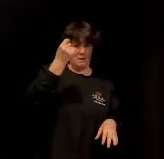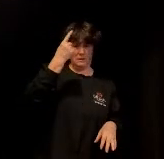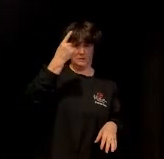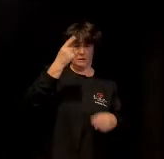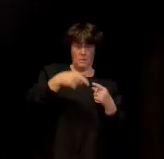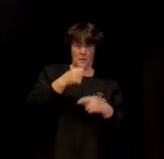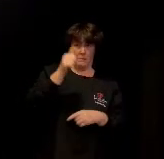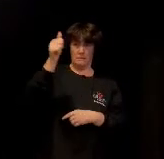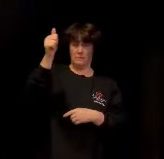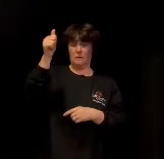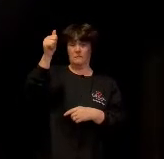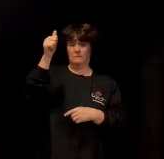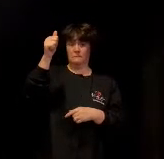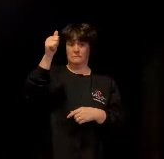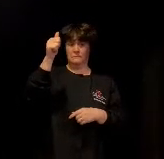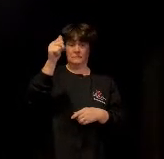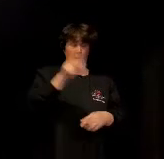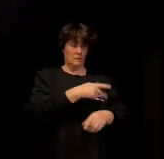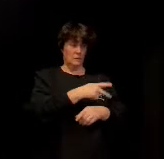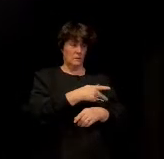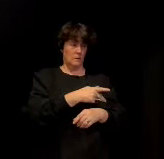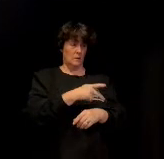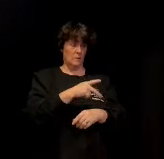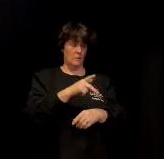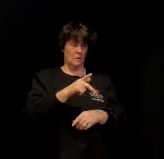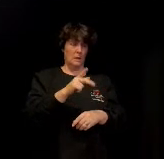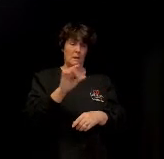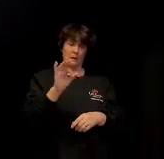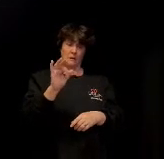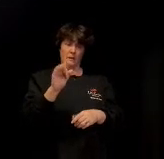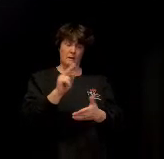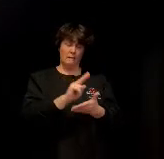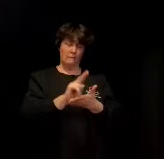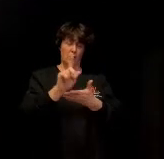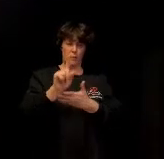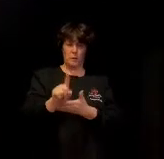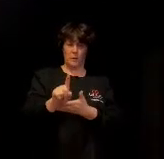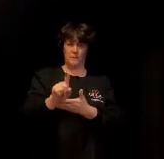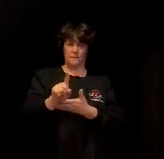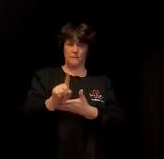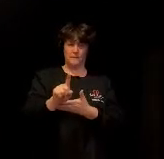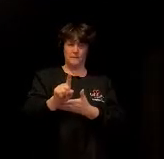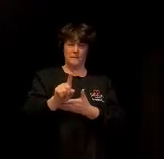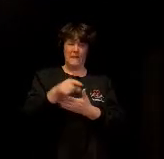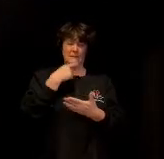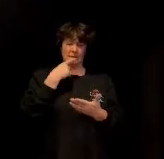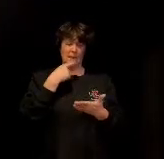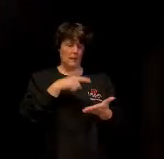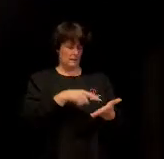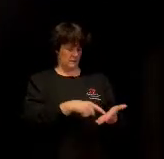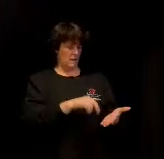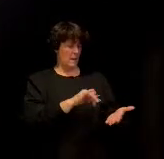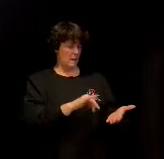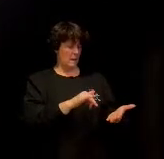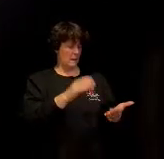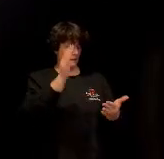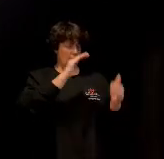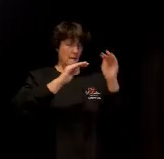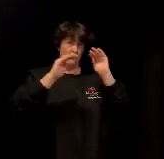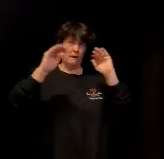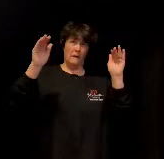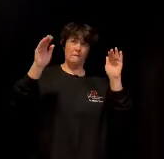Psalm 19, verse 1, it says, the heavens